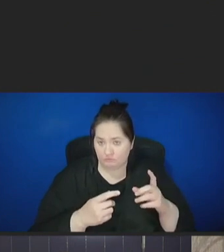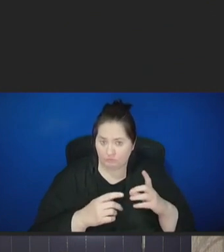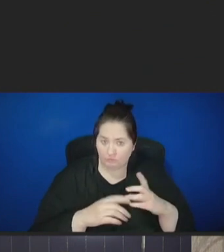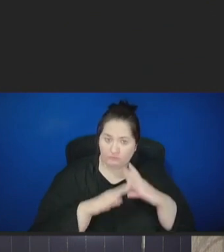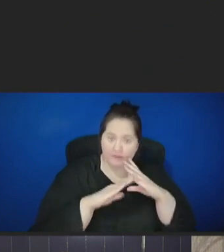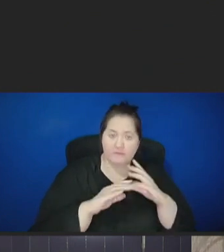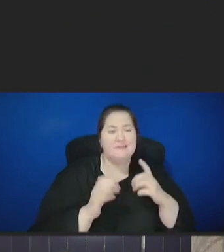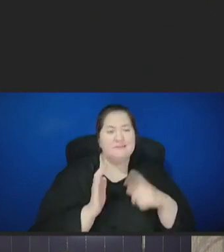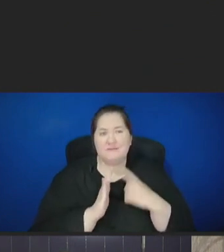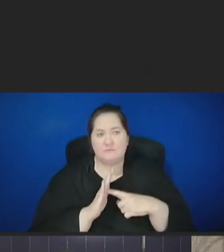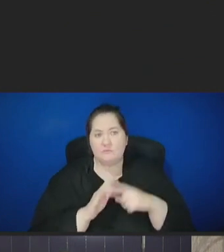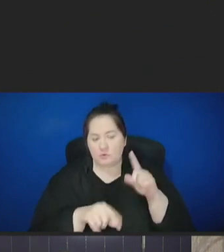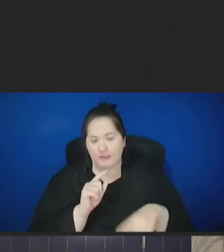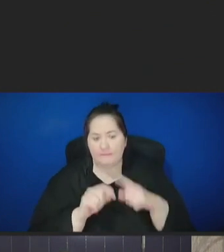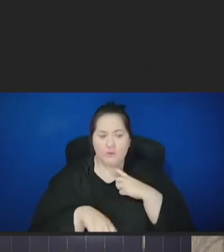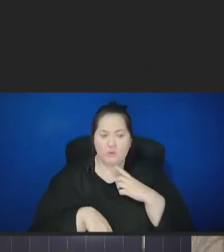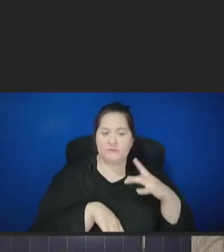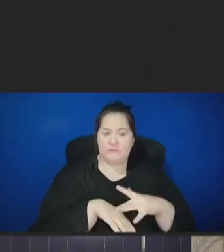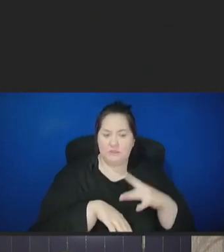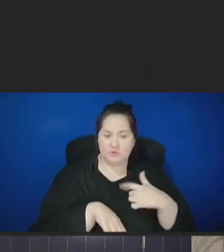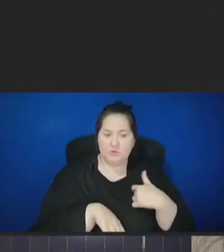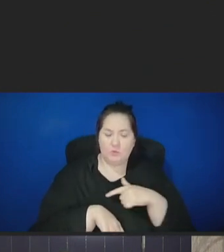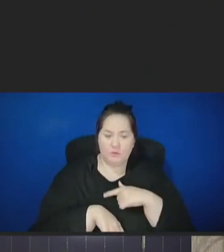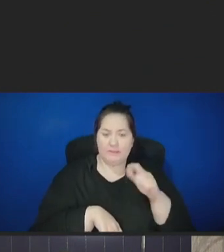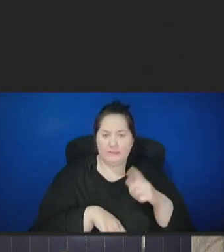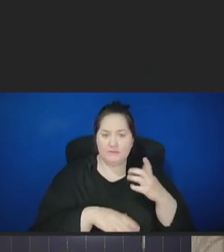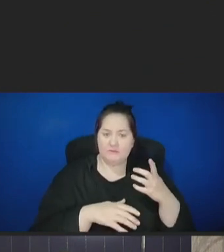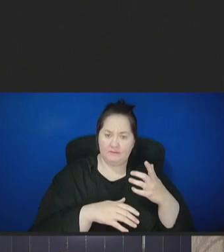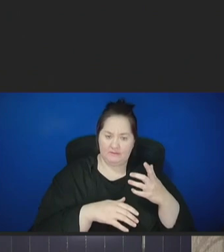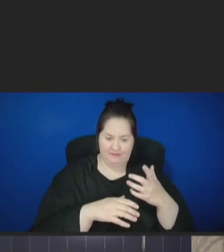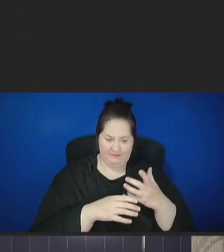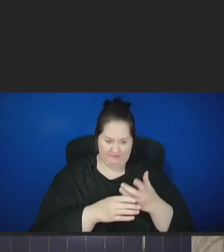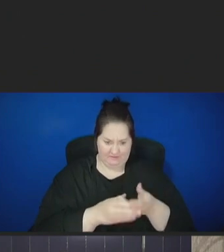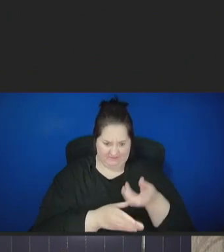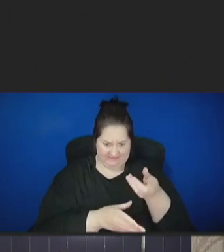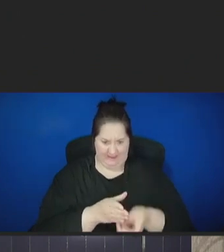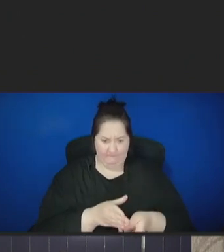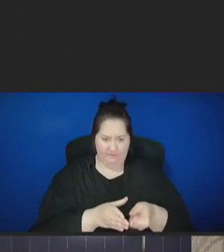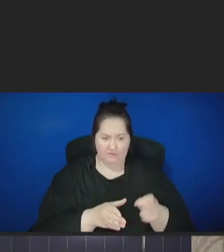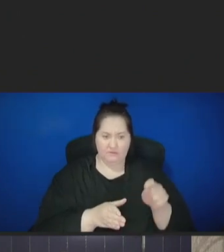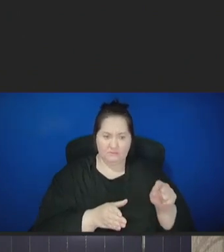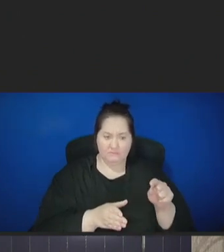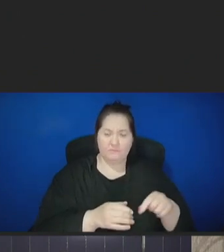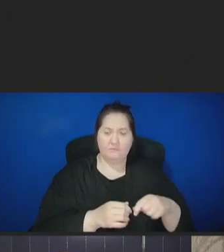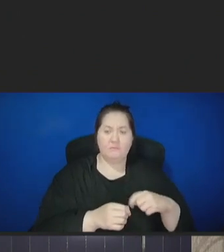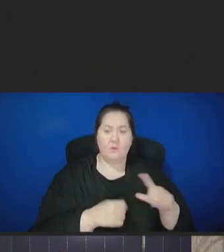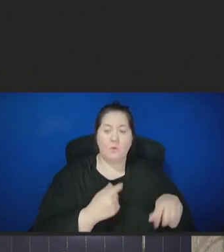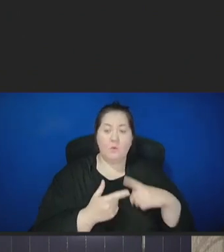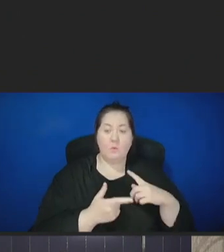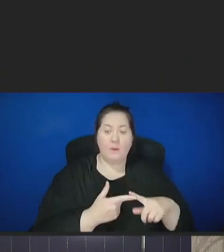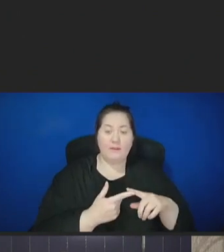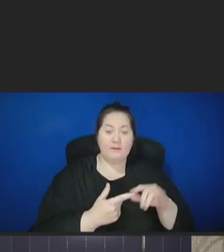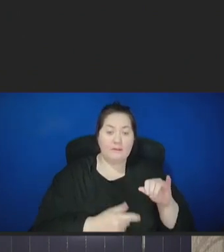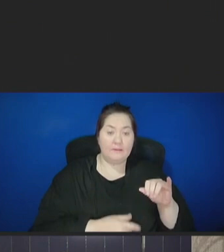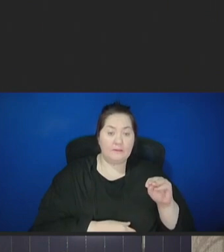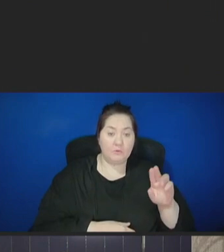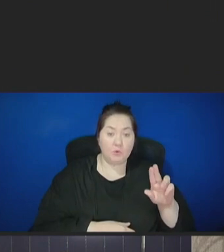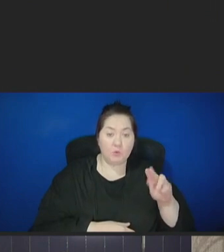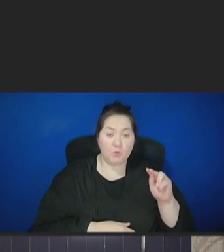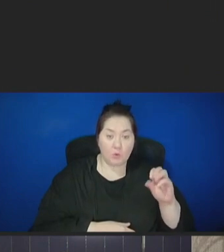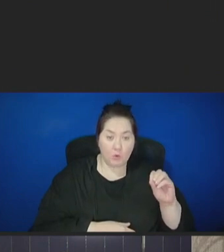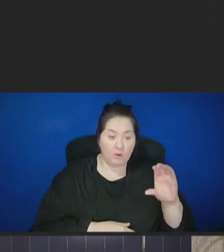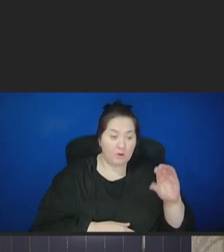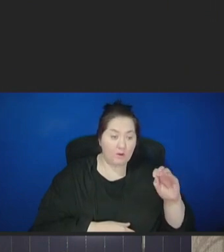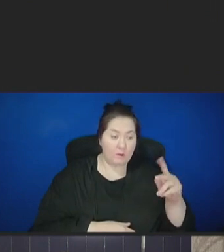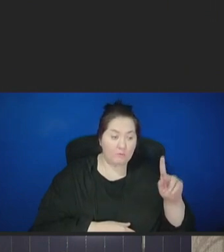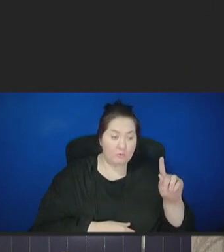but we just touched on it. We need to bridge the gap of when immunocompromised infants